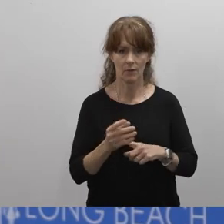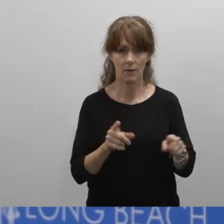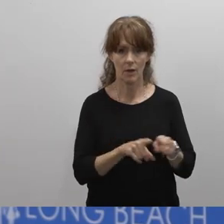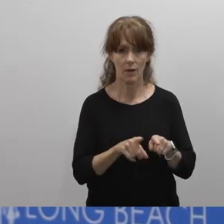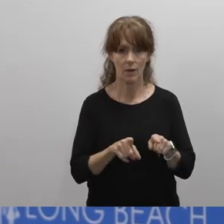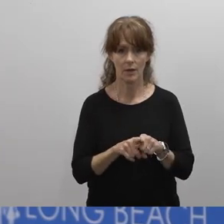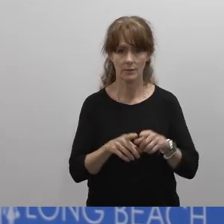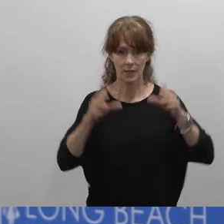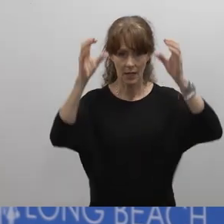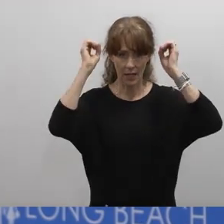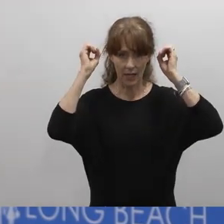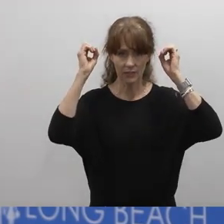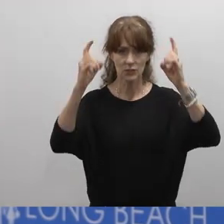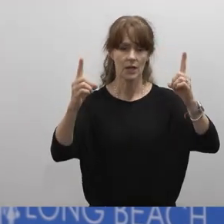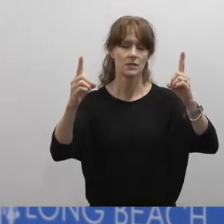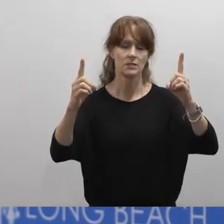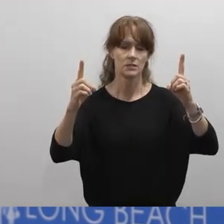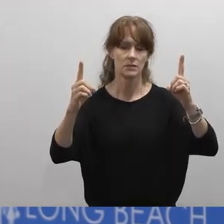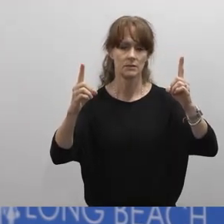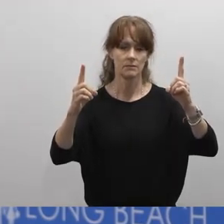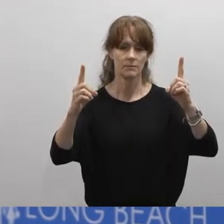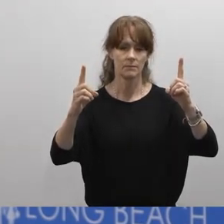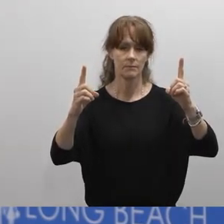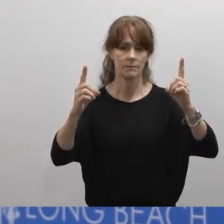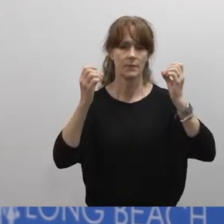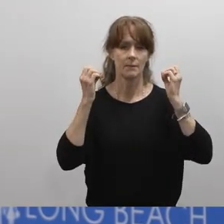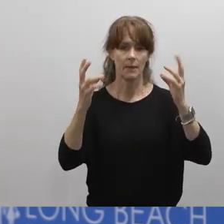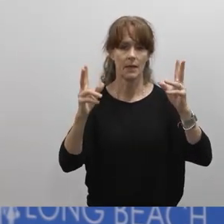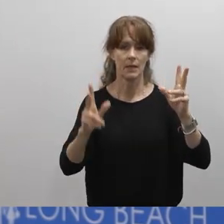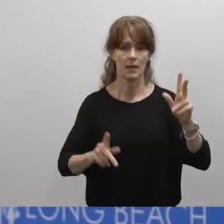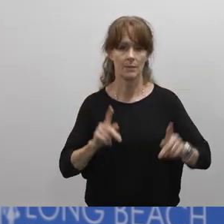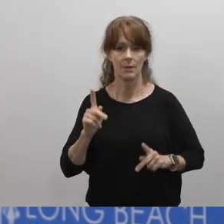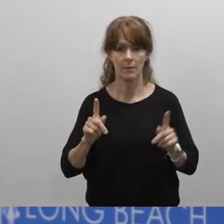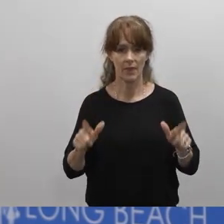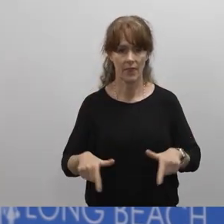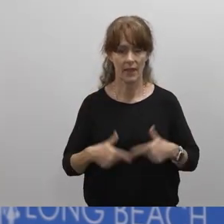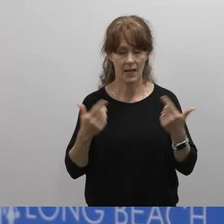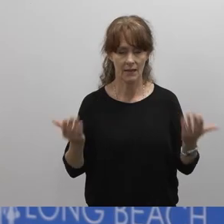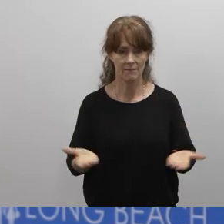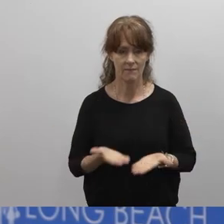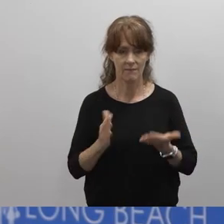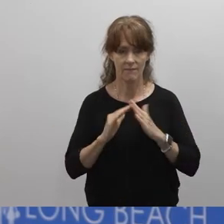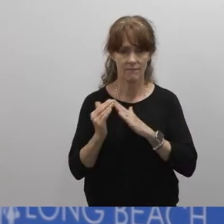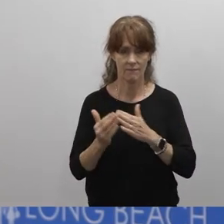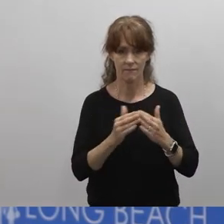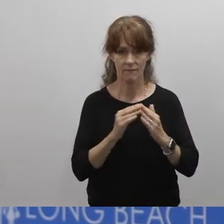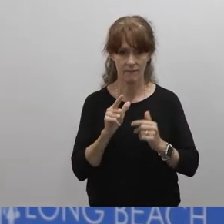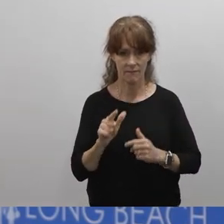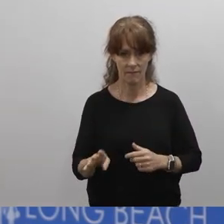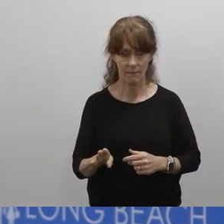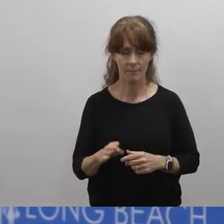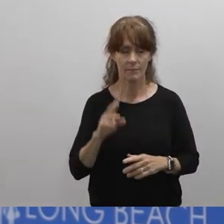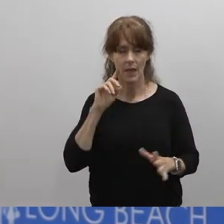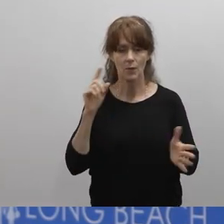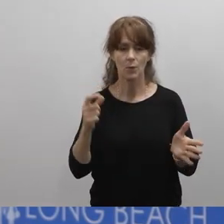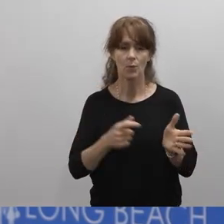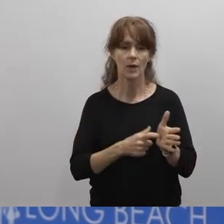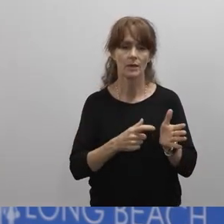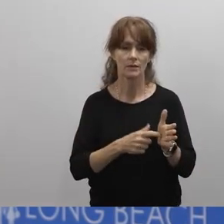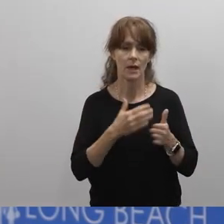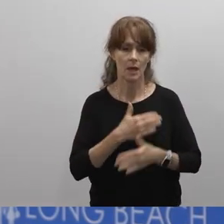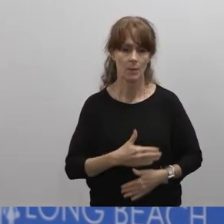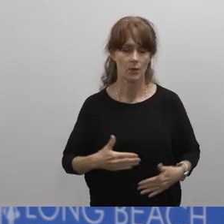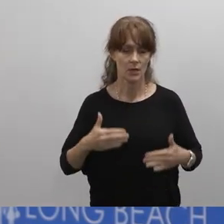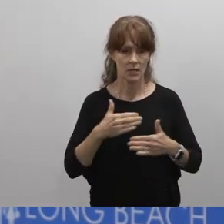the education of the many people that live in the city. And so recognizing it not just as an